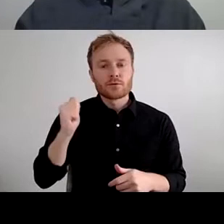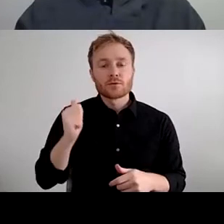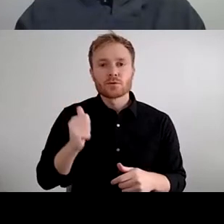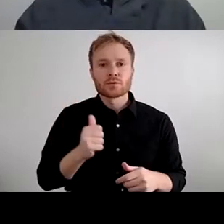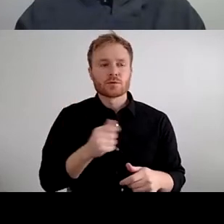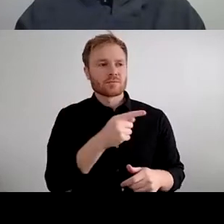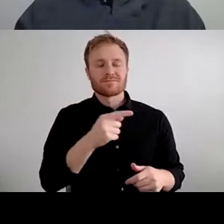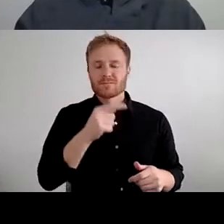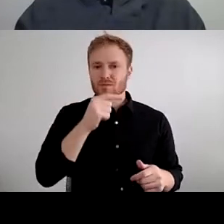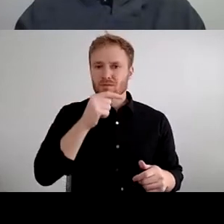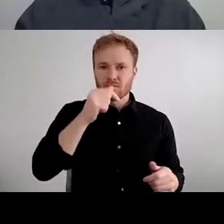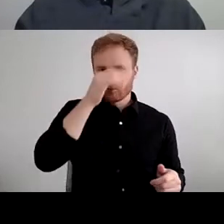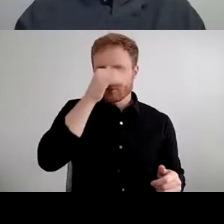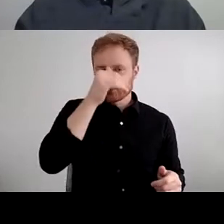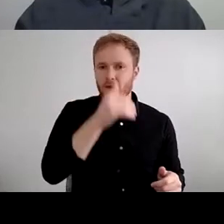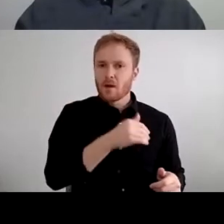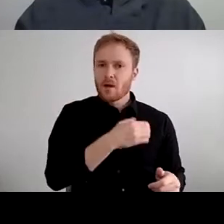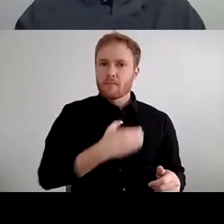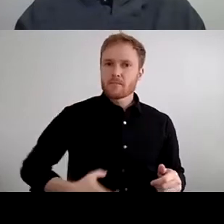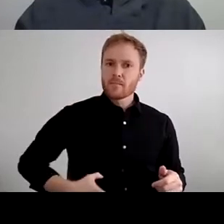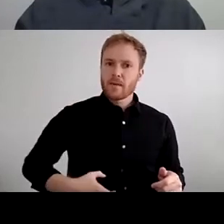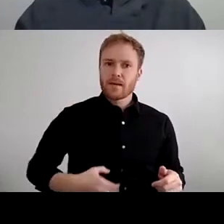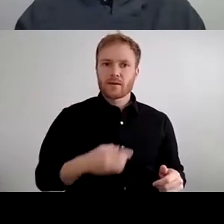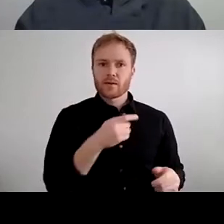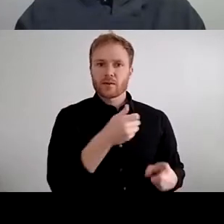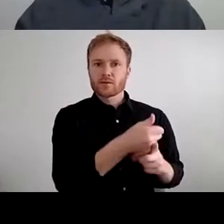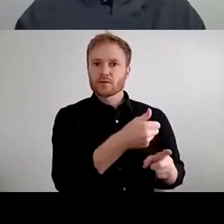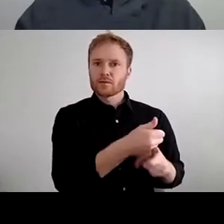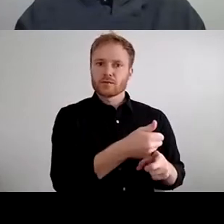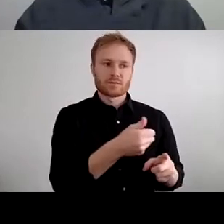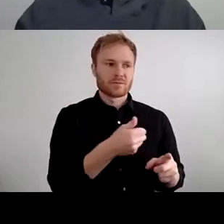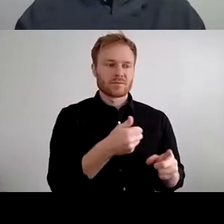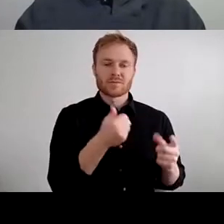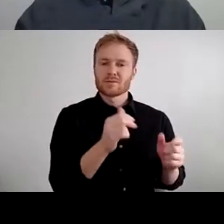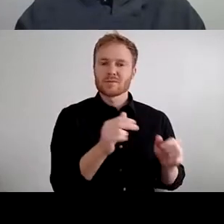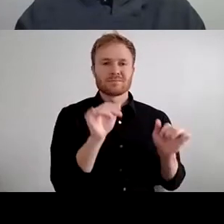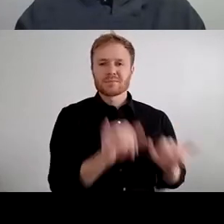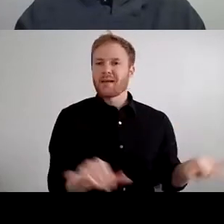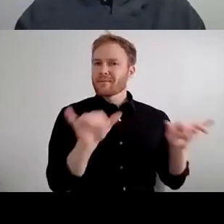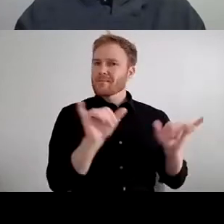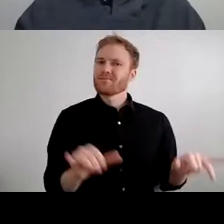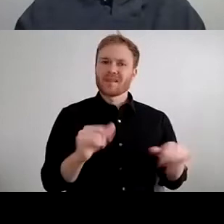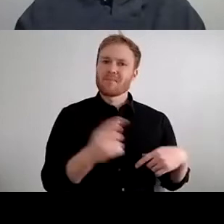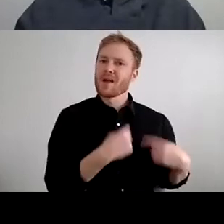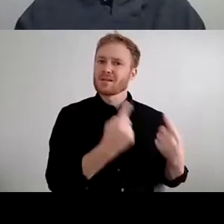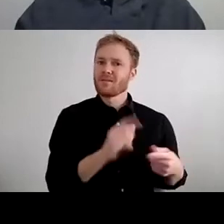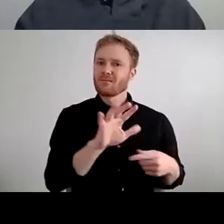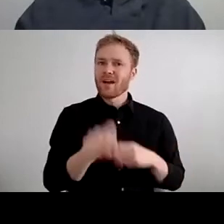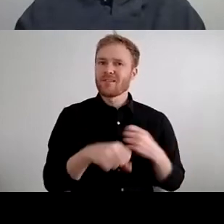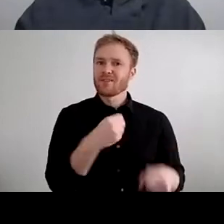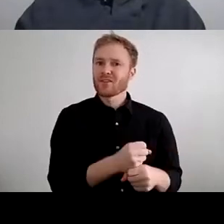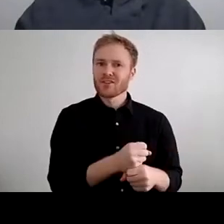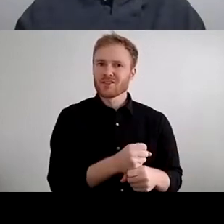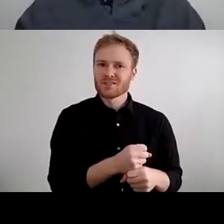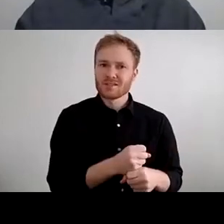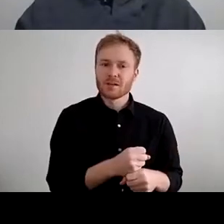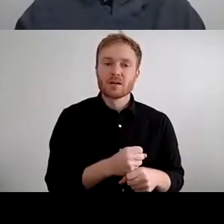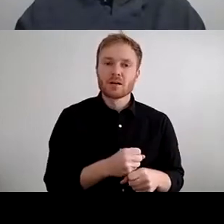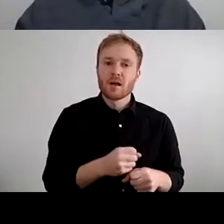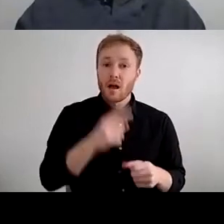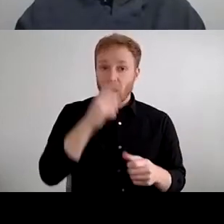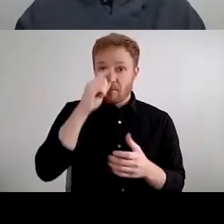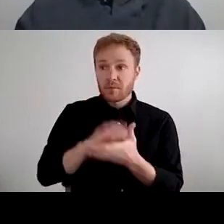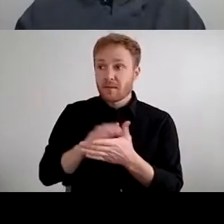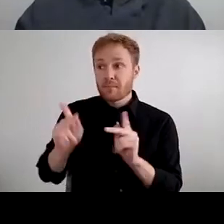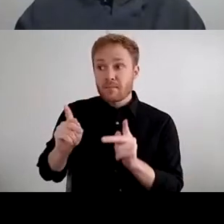important issues facing our city with a budget that is just a repeat of the last 5 years. However, I believe the people of Pittsburgh have good ideas